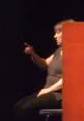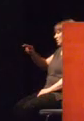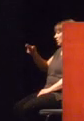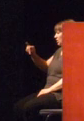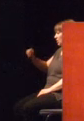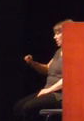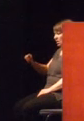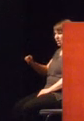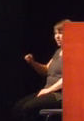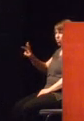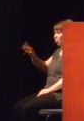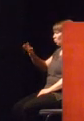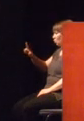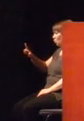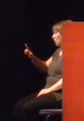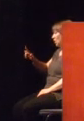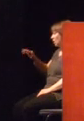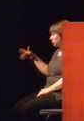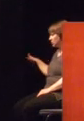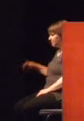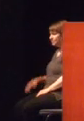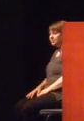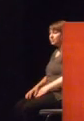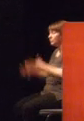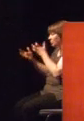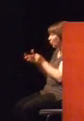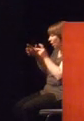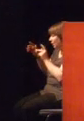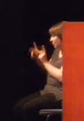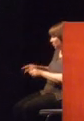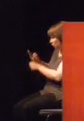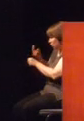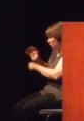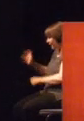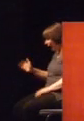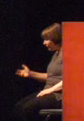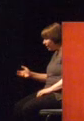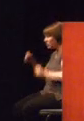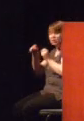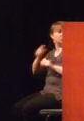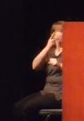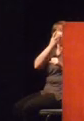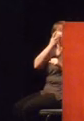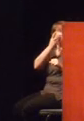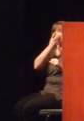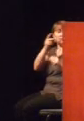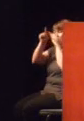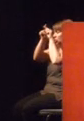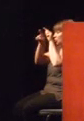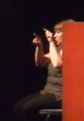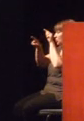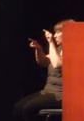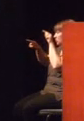design faculty, really helping people get into using Canvas. And so you can see that curve is starting to level out a little